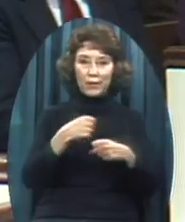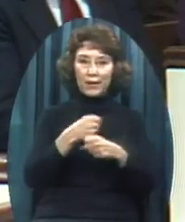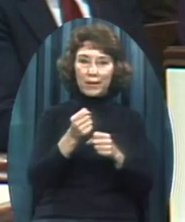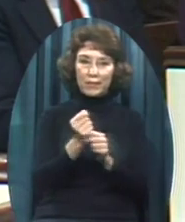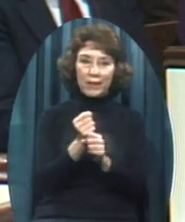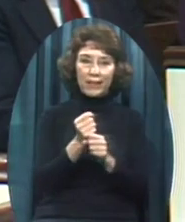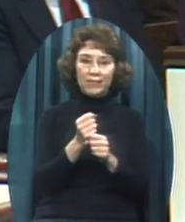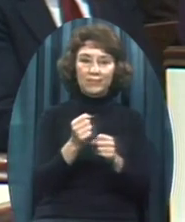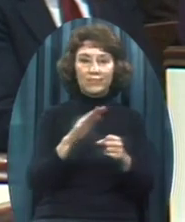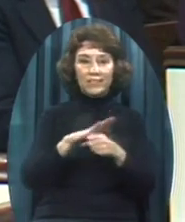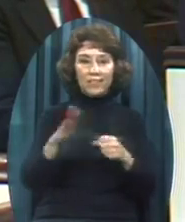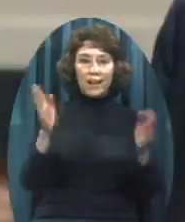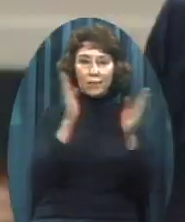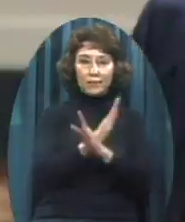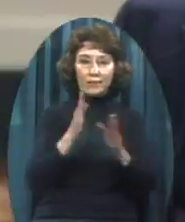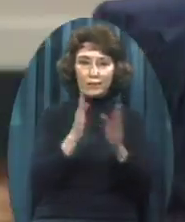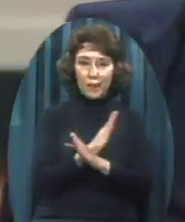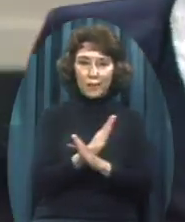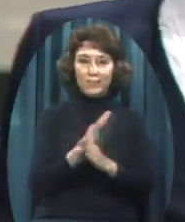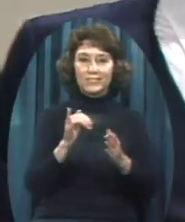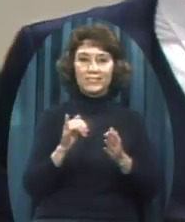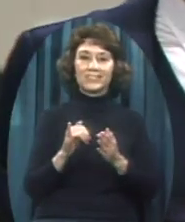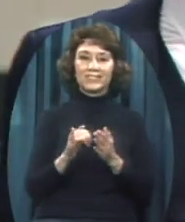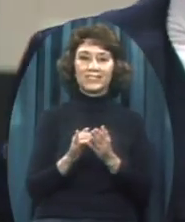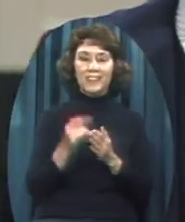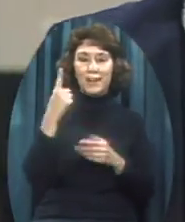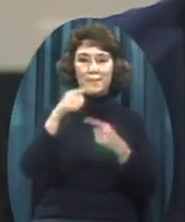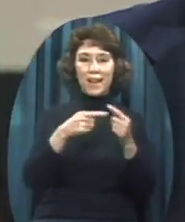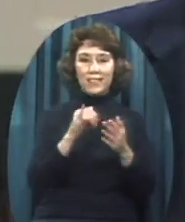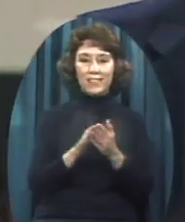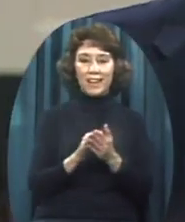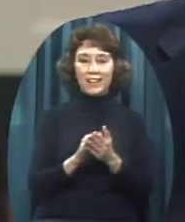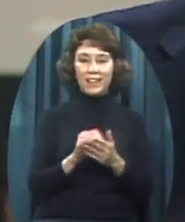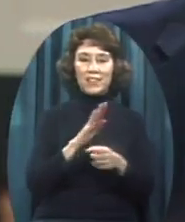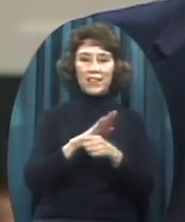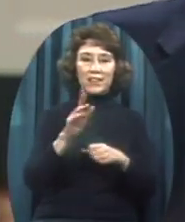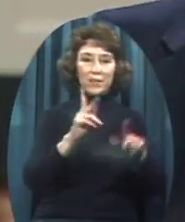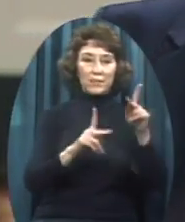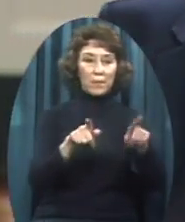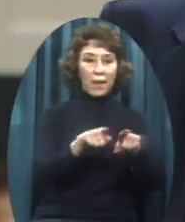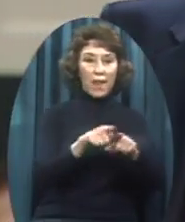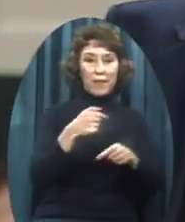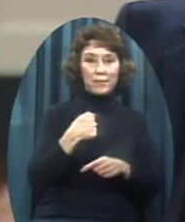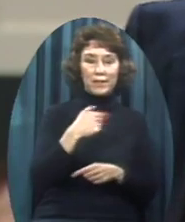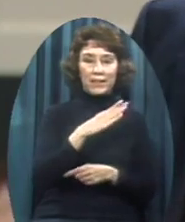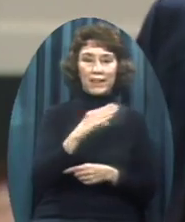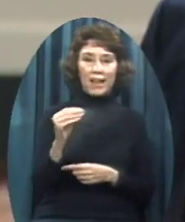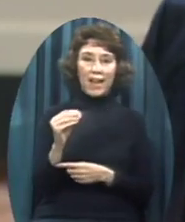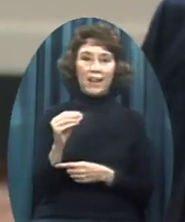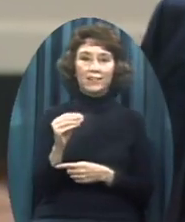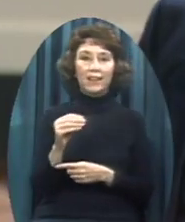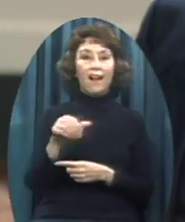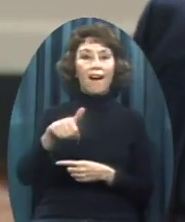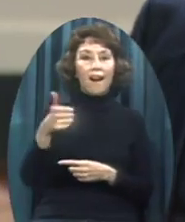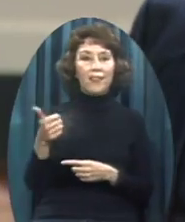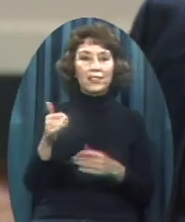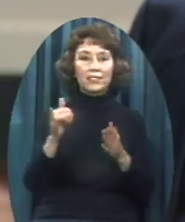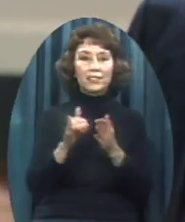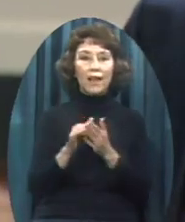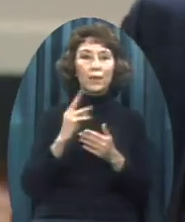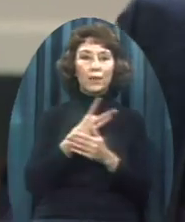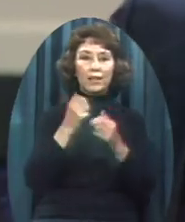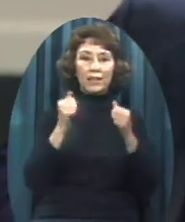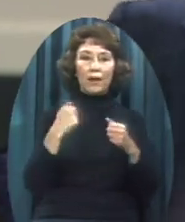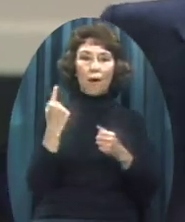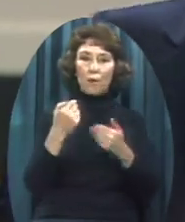Olofs and Jack Hiles and Jerry Falwells around and Lee Robertsons and so on that we can always get a crowd